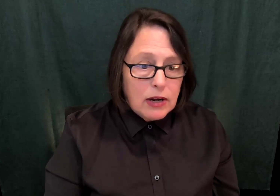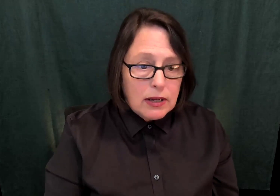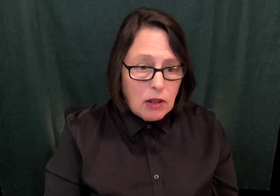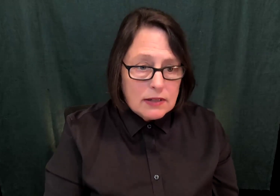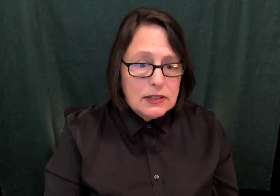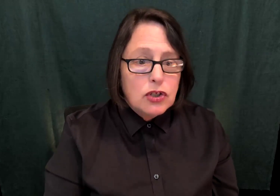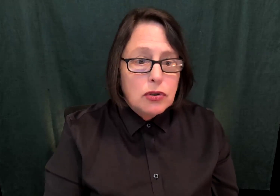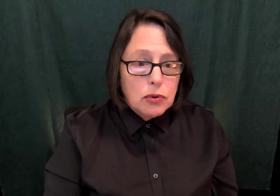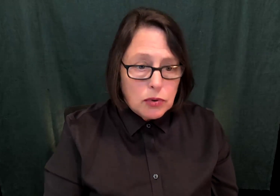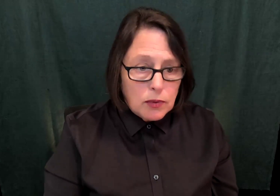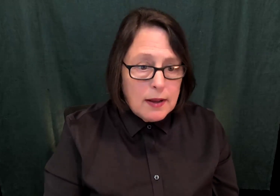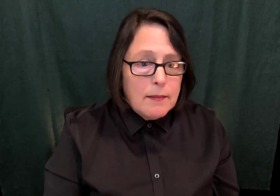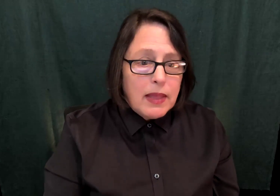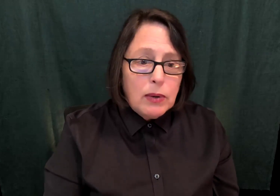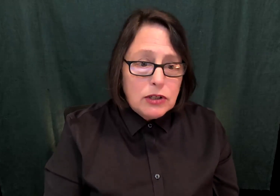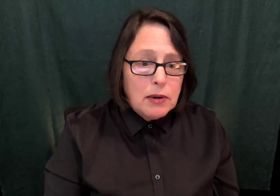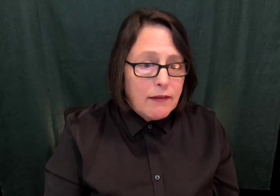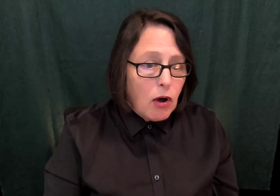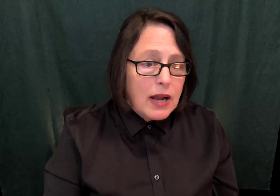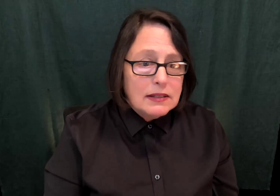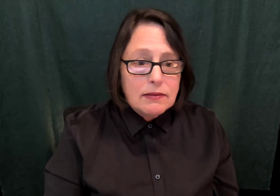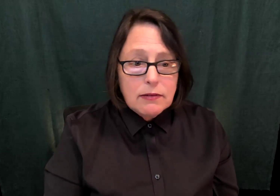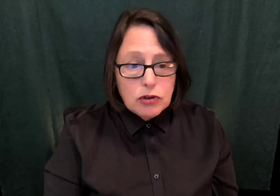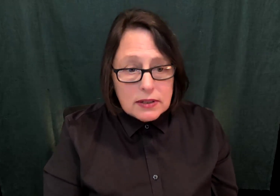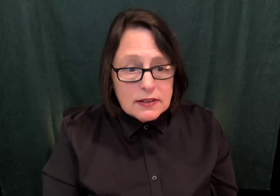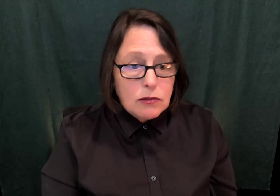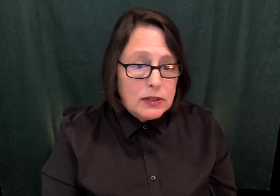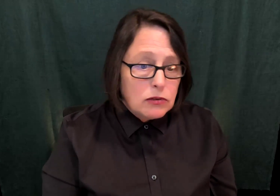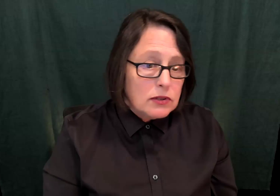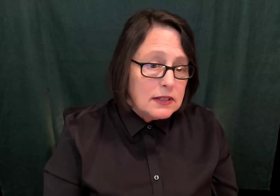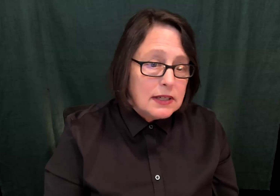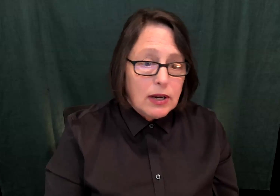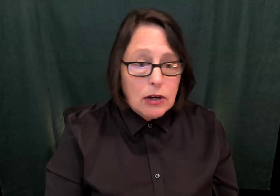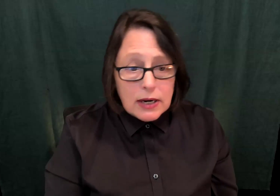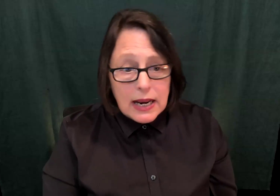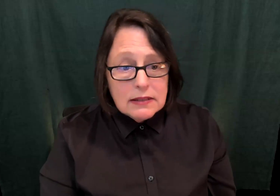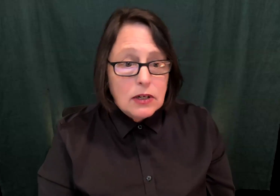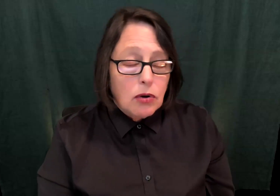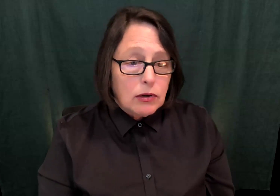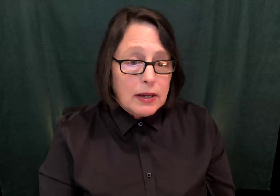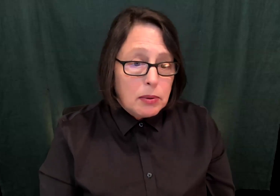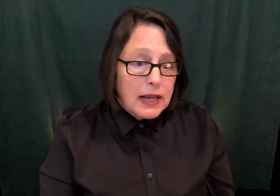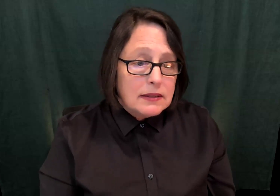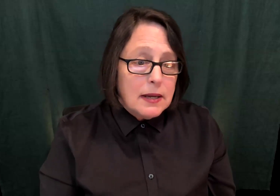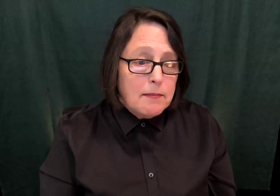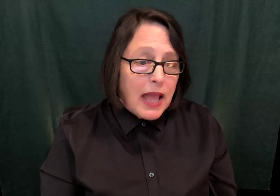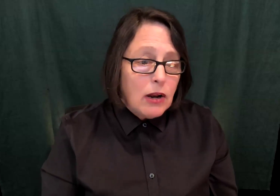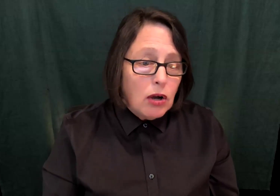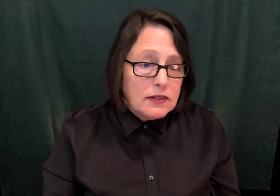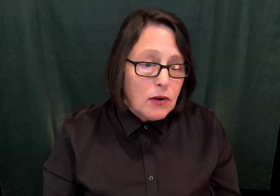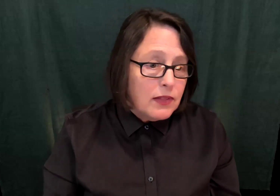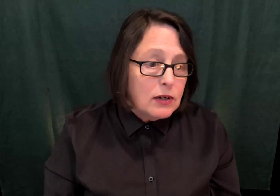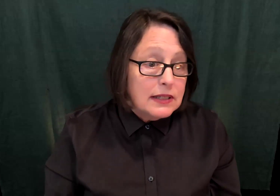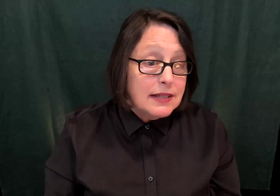generally of hearing loss. It's true that we do have all kinds of different choices and resources. There are hearing aids and cochlear implants,